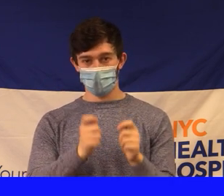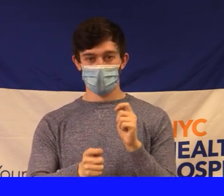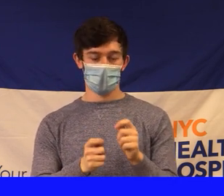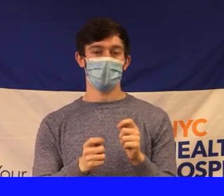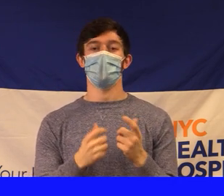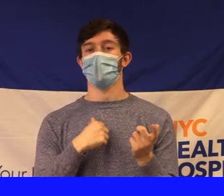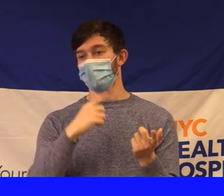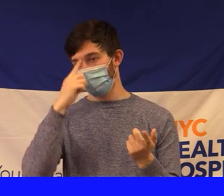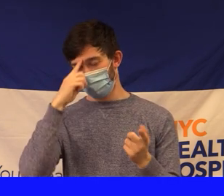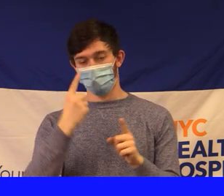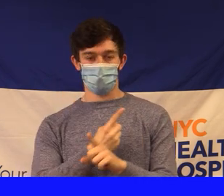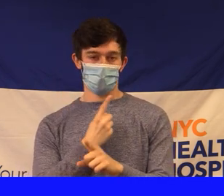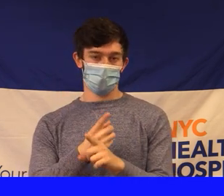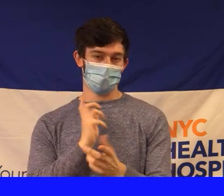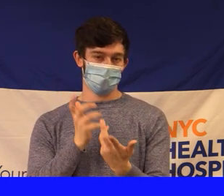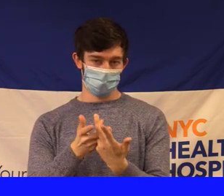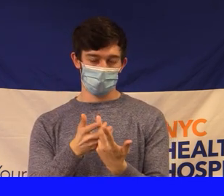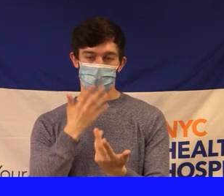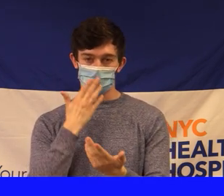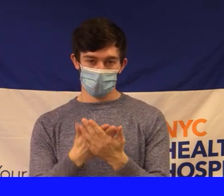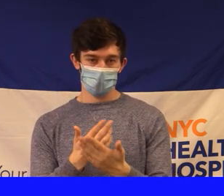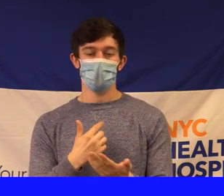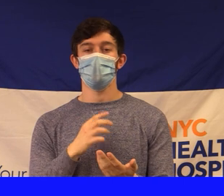appropriate. So